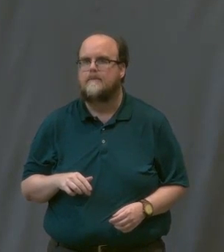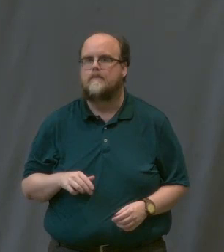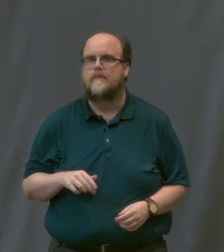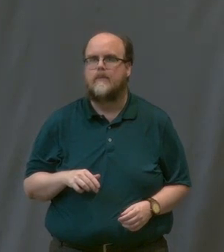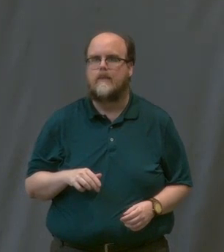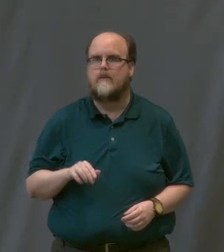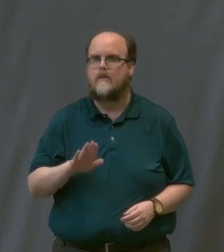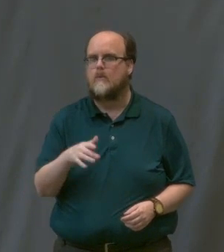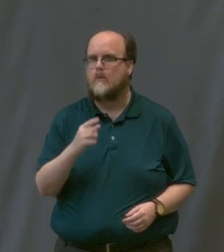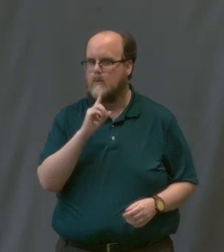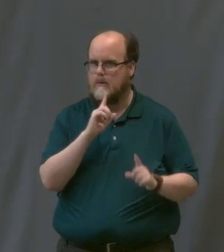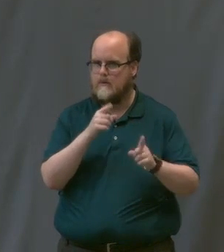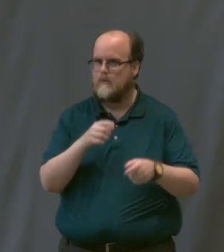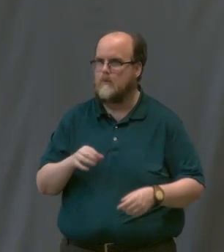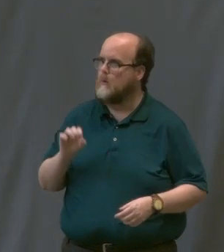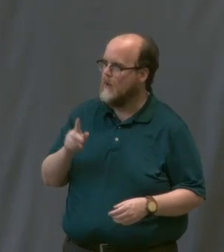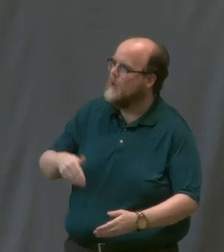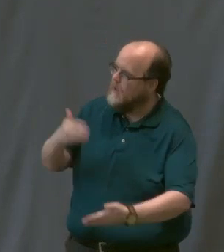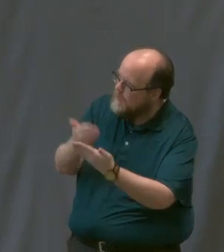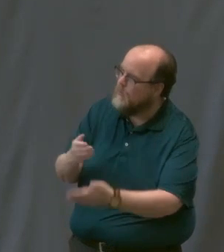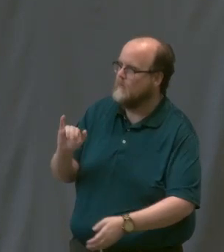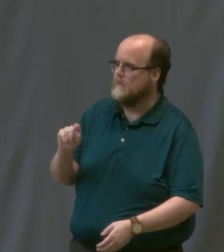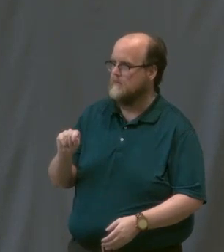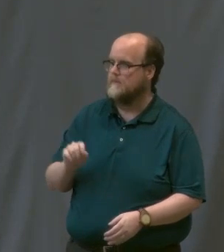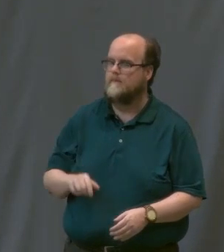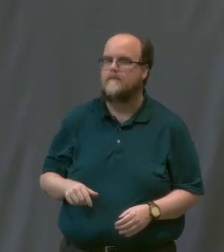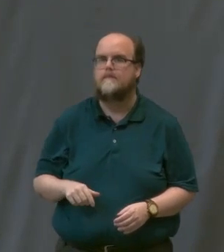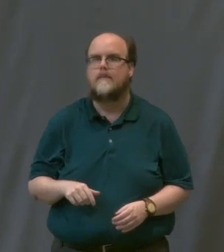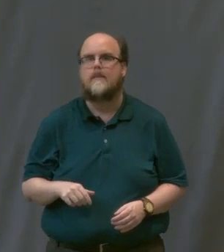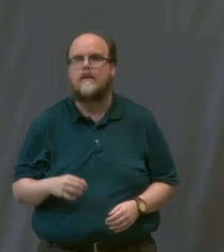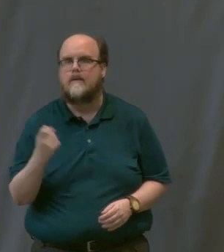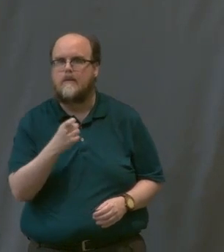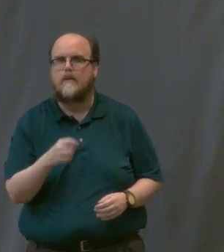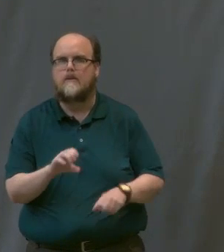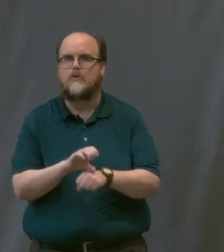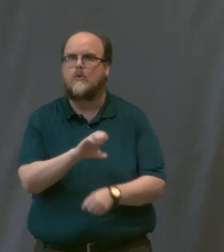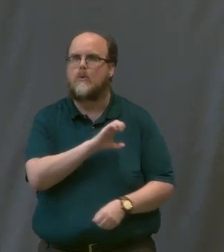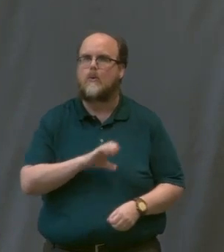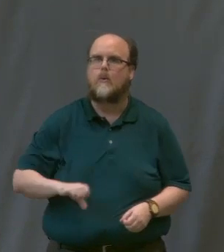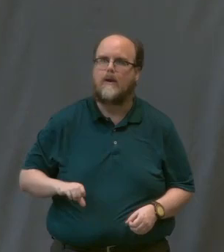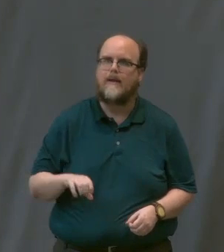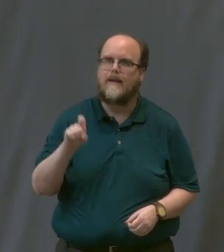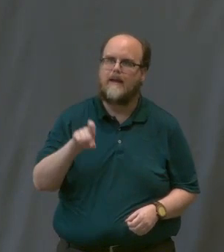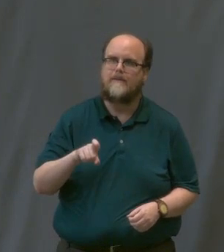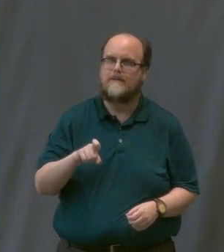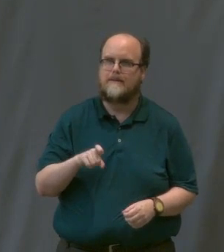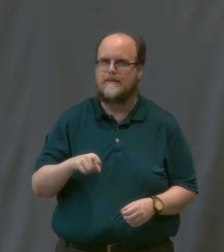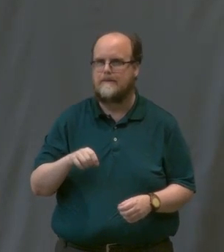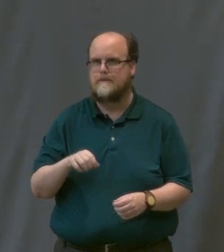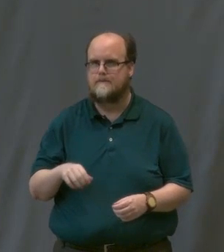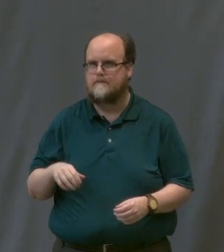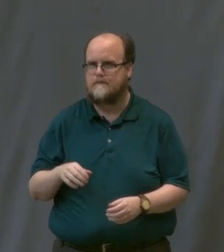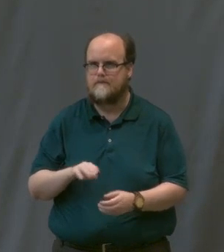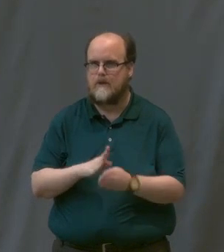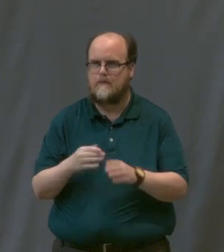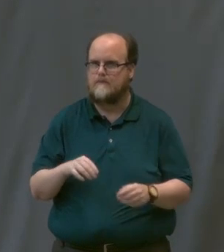your response is going to say, okay, prove it. Something that the churches of Christ are going to have to get used to doing when it comes